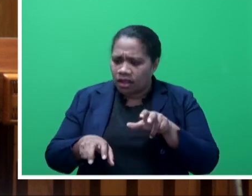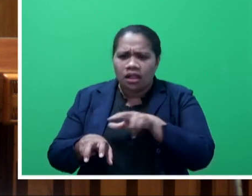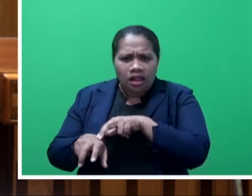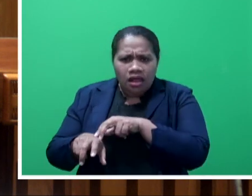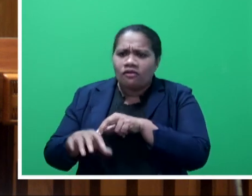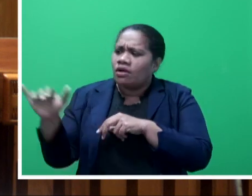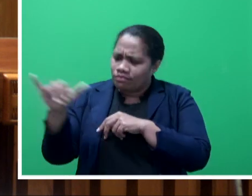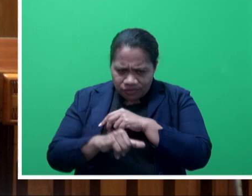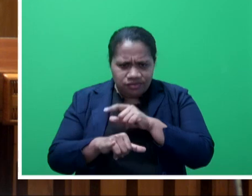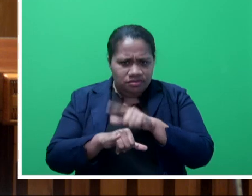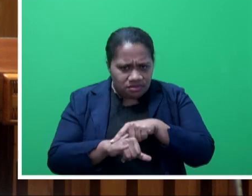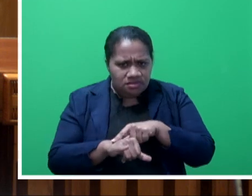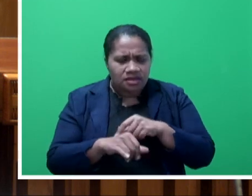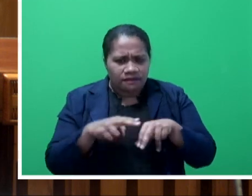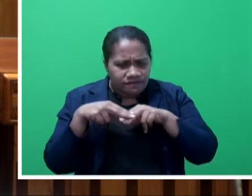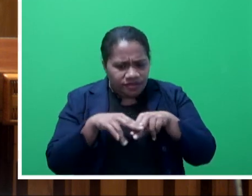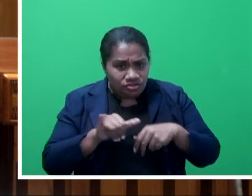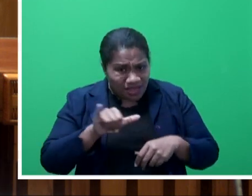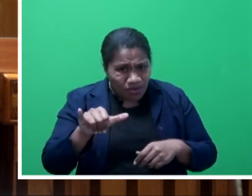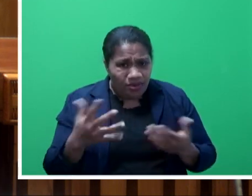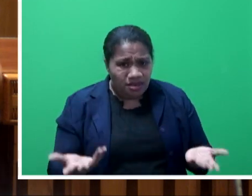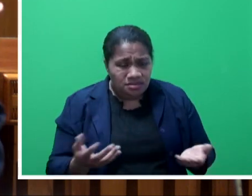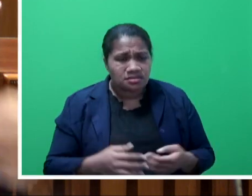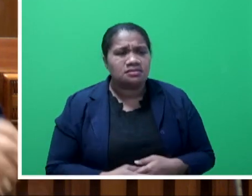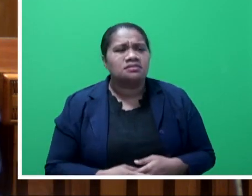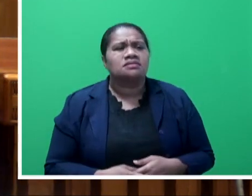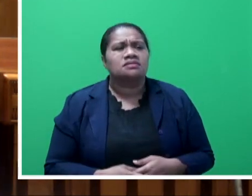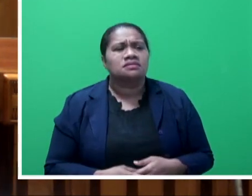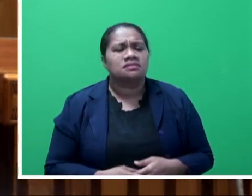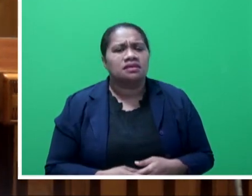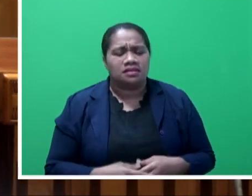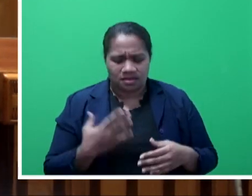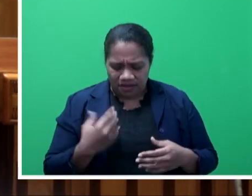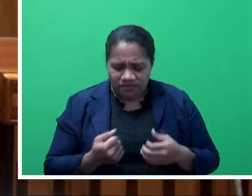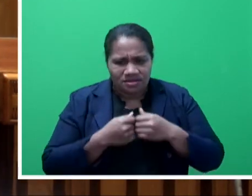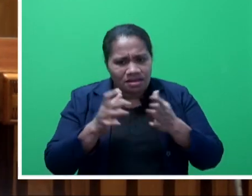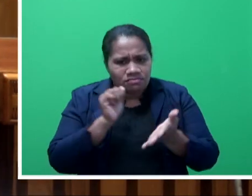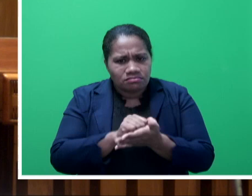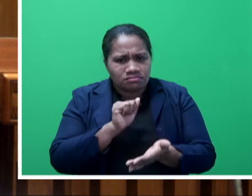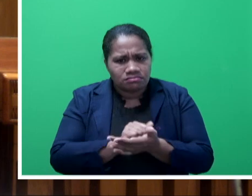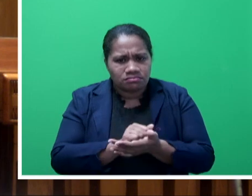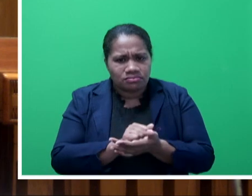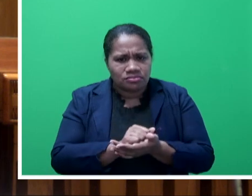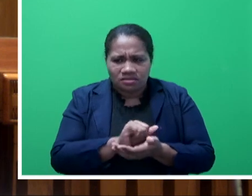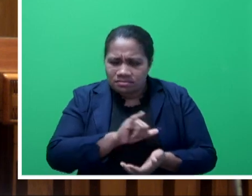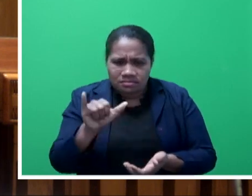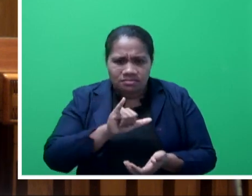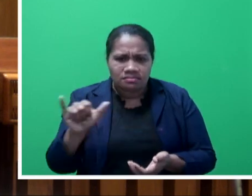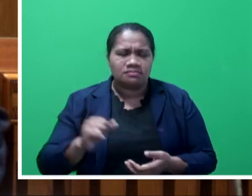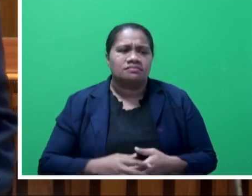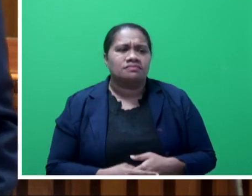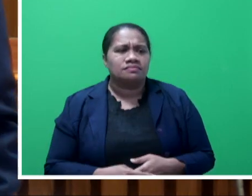that can be revitalized if Fiji Airways starts flying proper scheduled flights. If you have a foreign carrier, they'll have